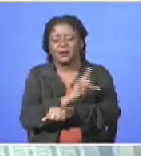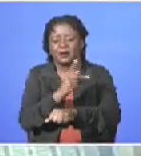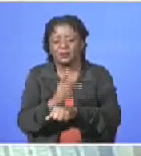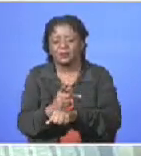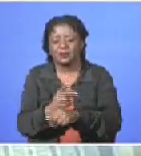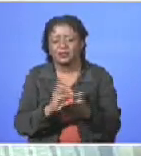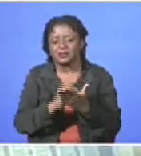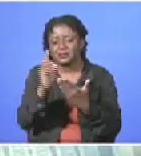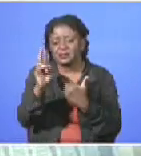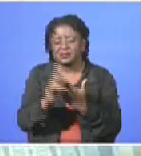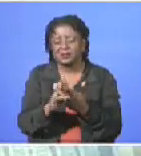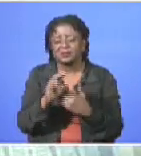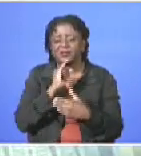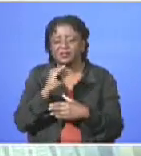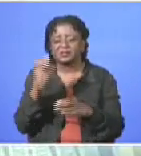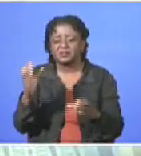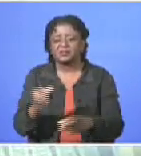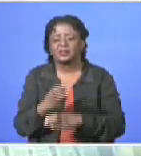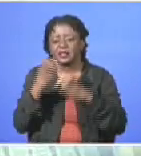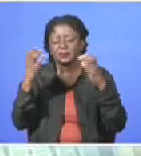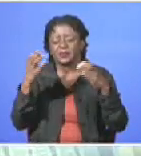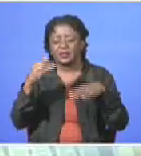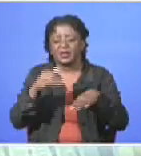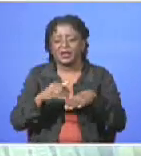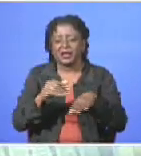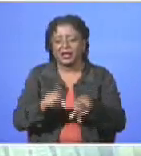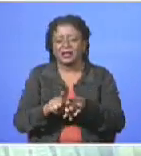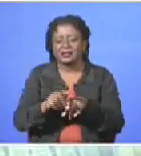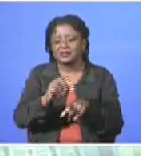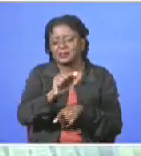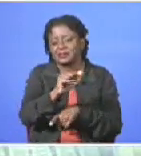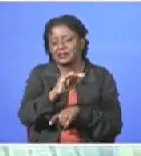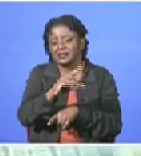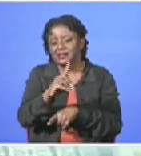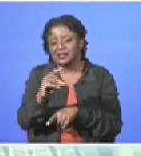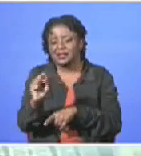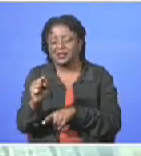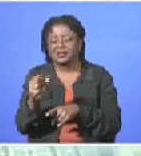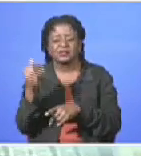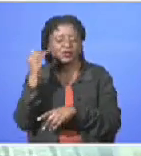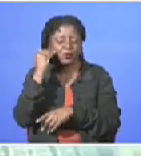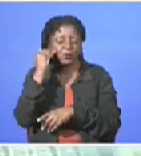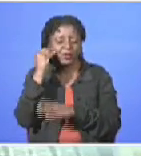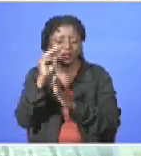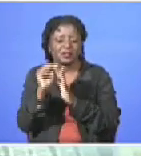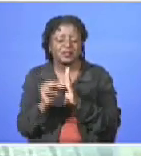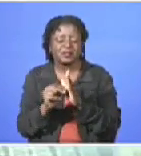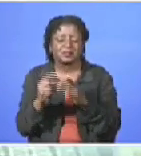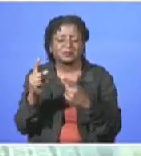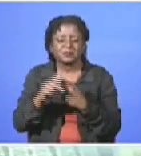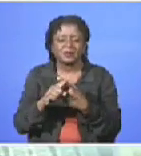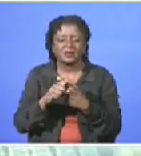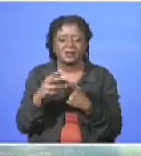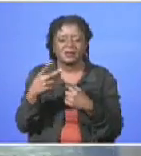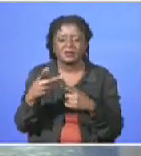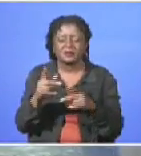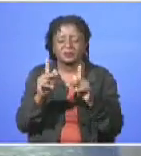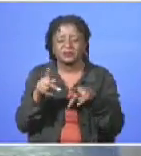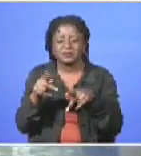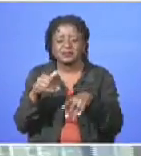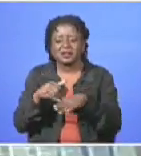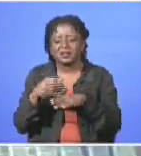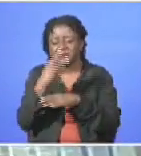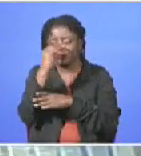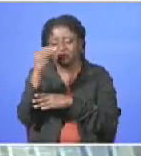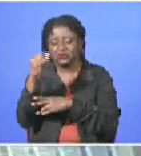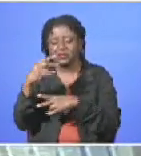Well, December is celebrated globally as AIDS Awareness Month, and officials from the Ministry of Health have embarked on an information campaign with the hope